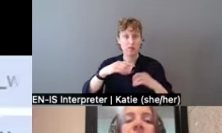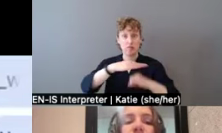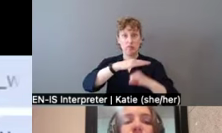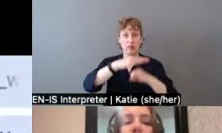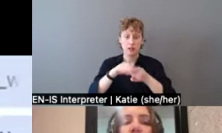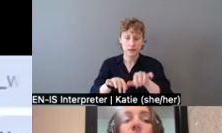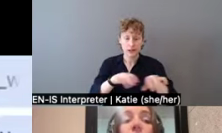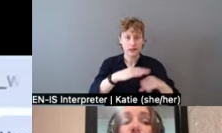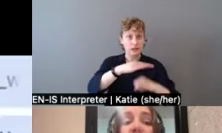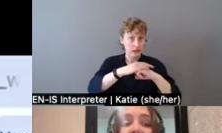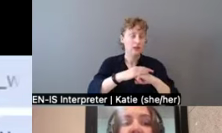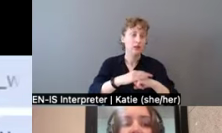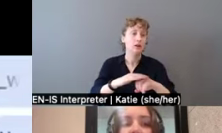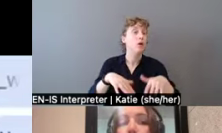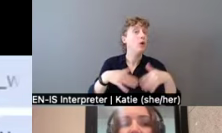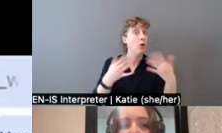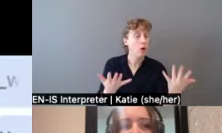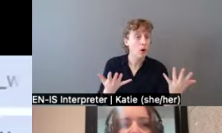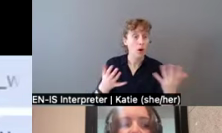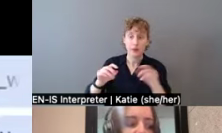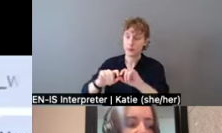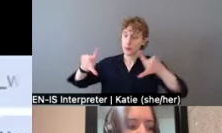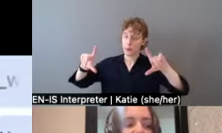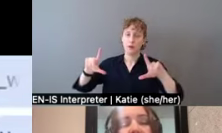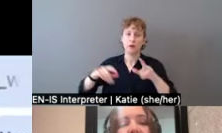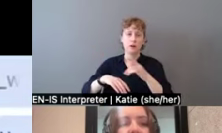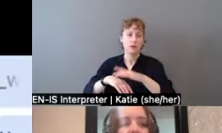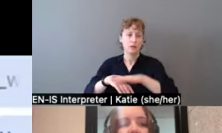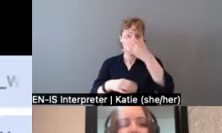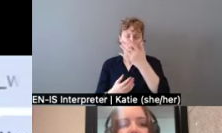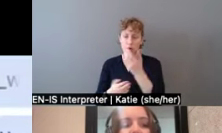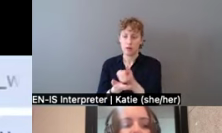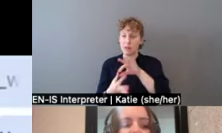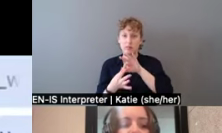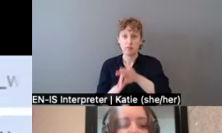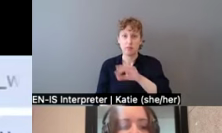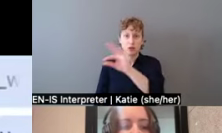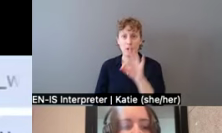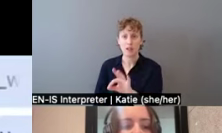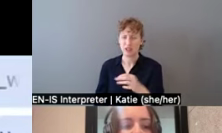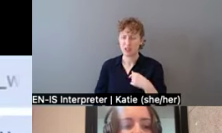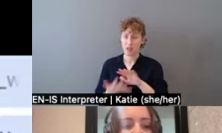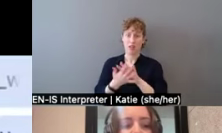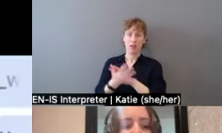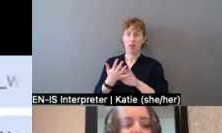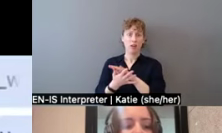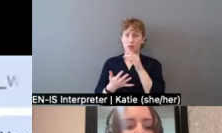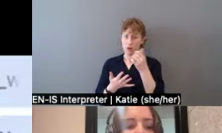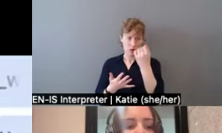consider, or you'll get more information on the question itself. Sometimes you'll get some guiding questions on this.